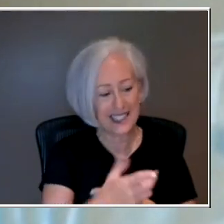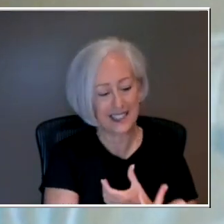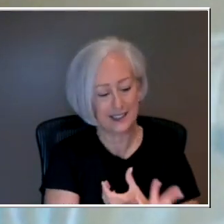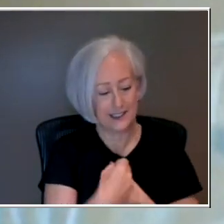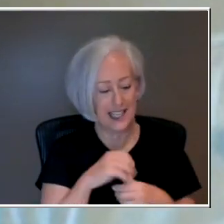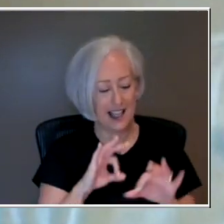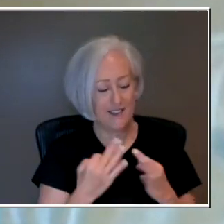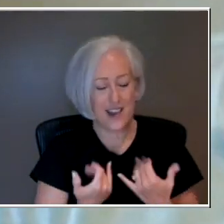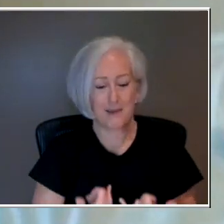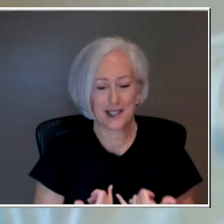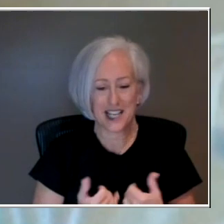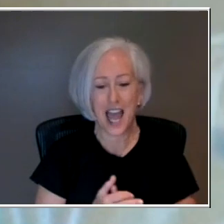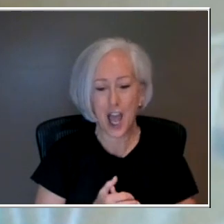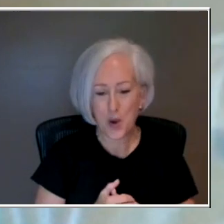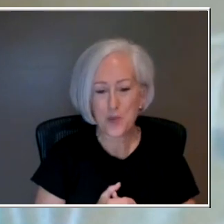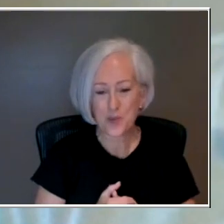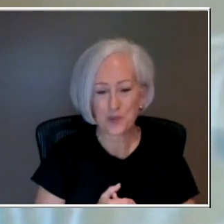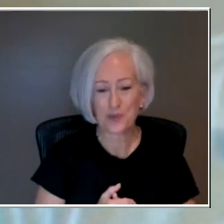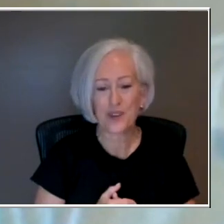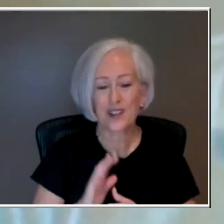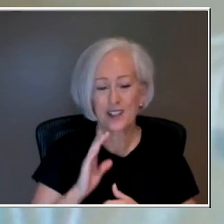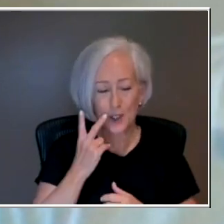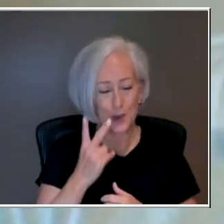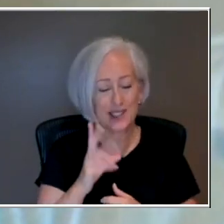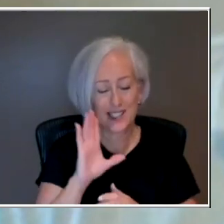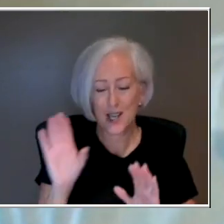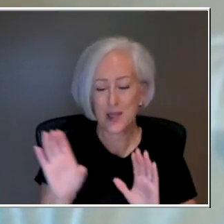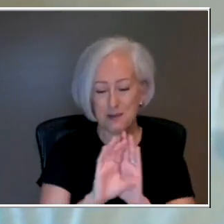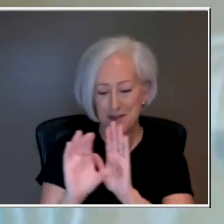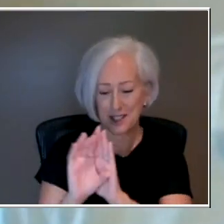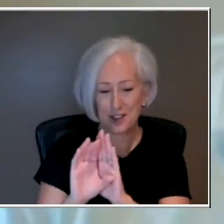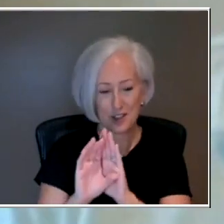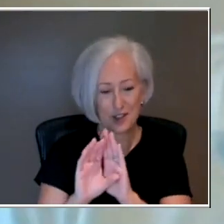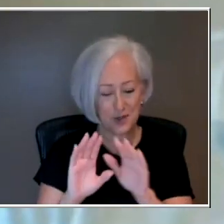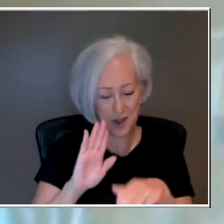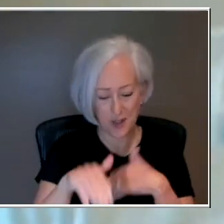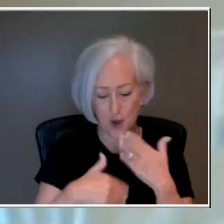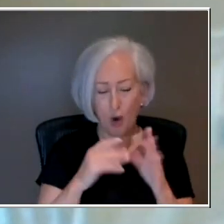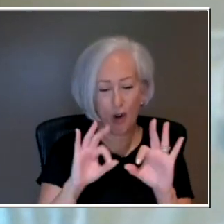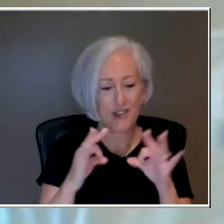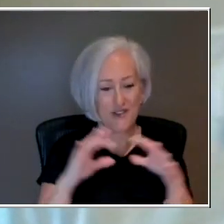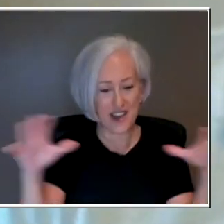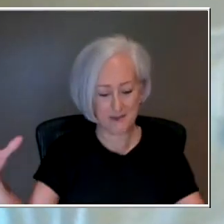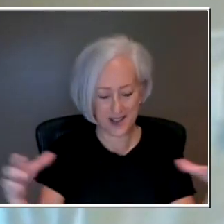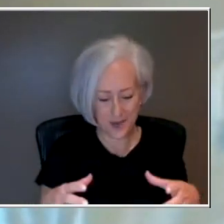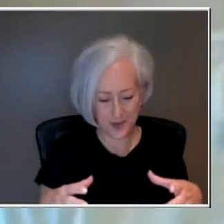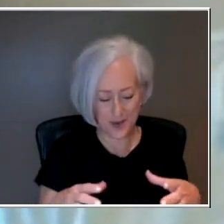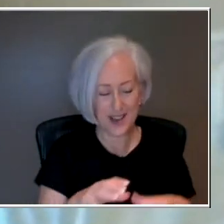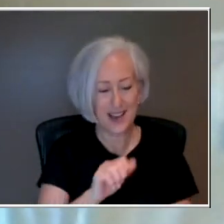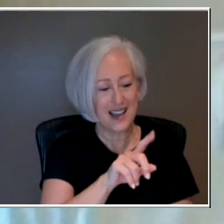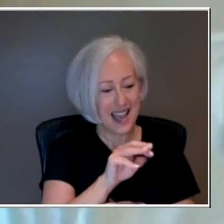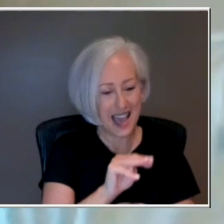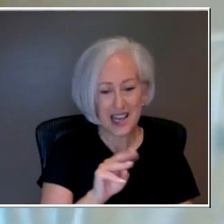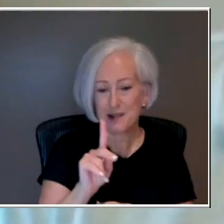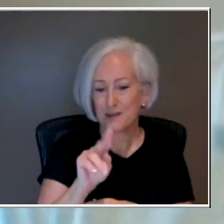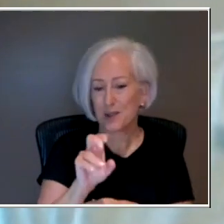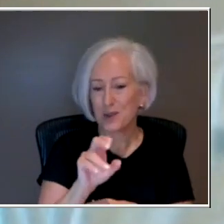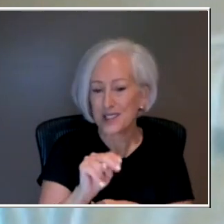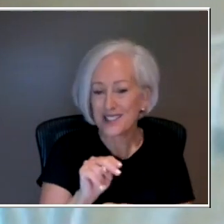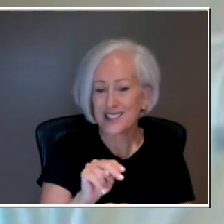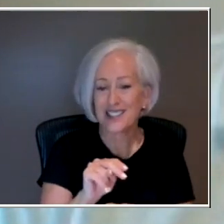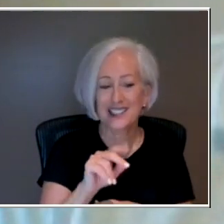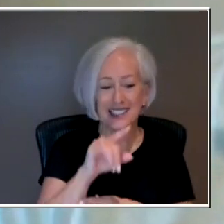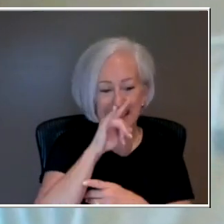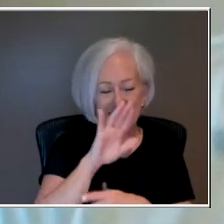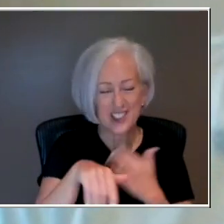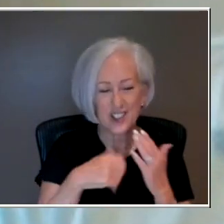family now. One of them pictures that you showed earlier of the whole family, Adam and Kristen and the kids were all in that picture